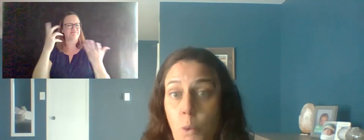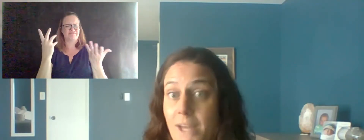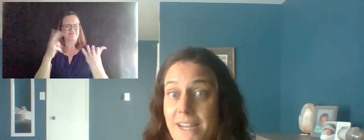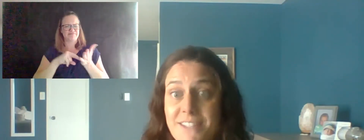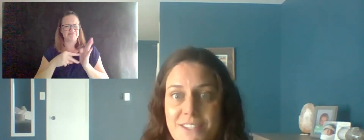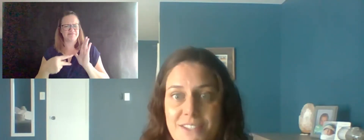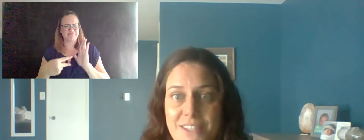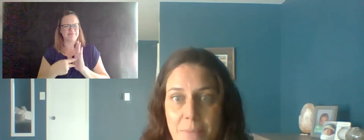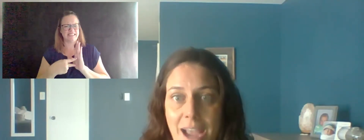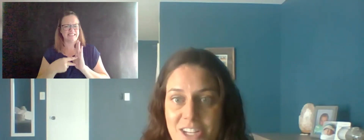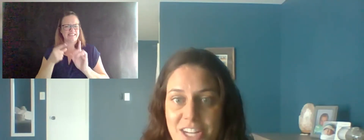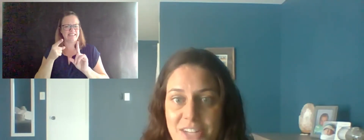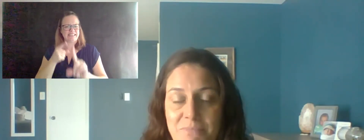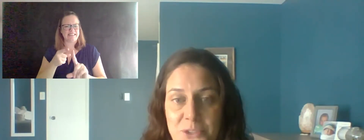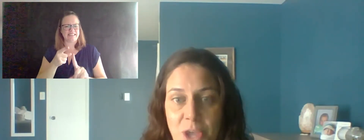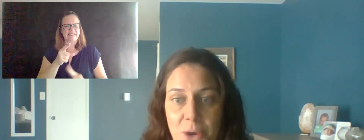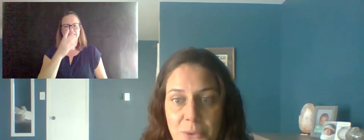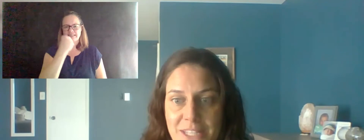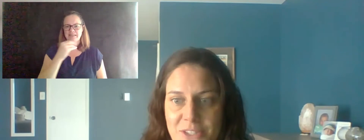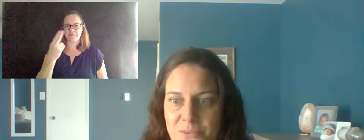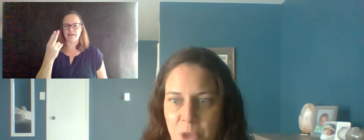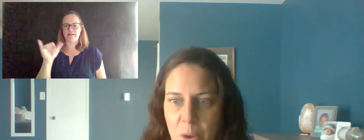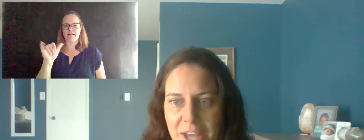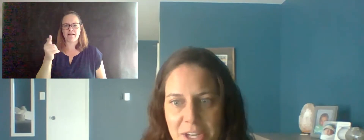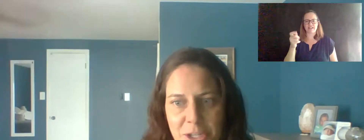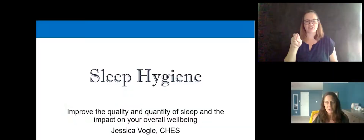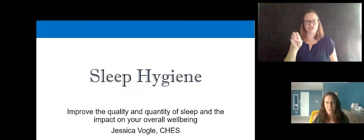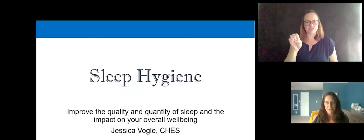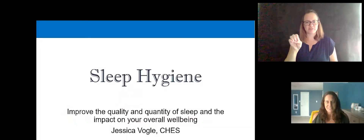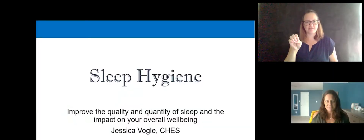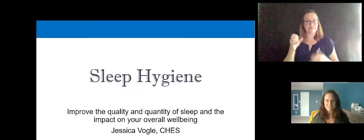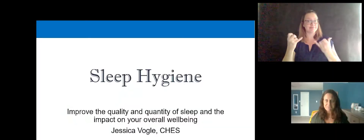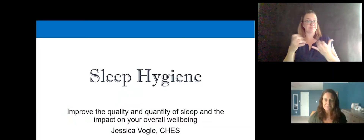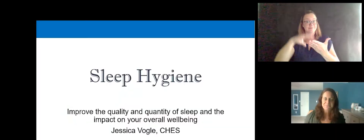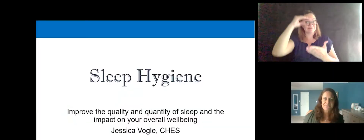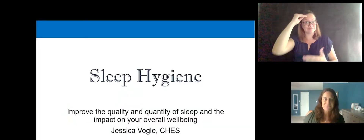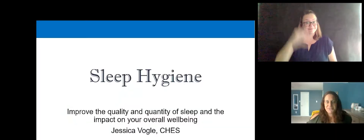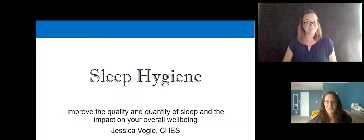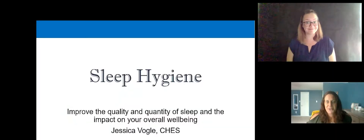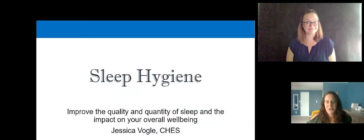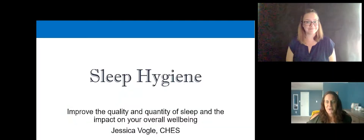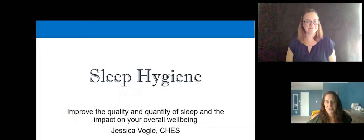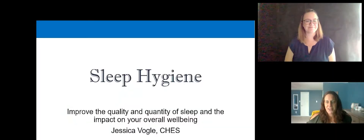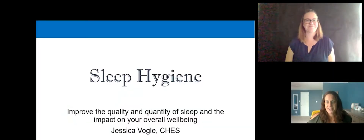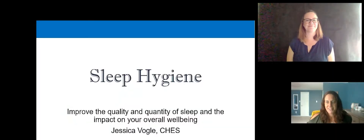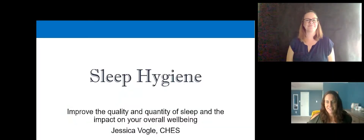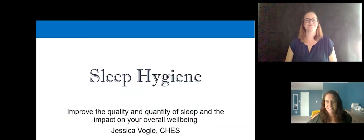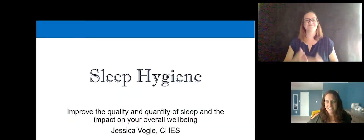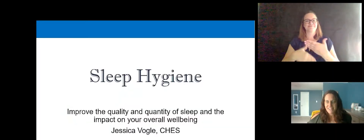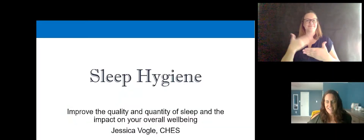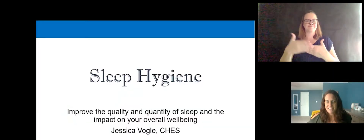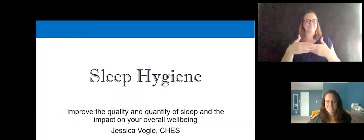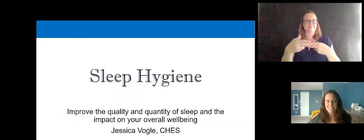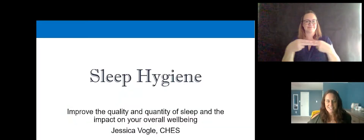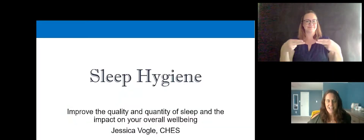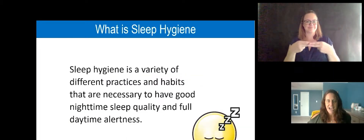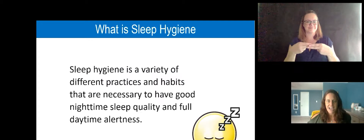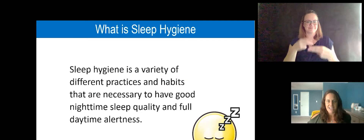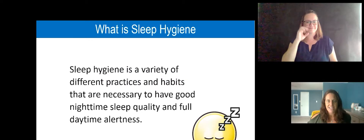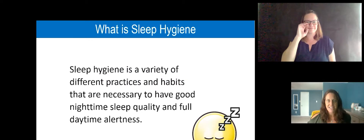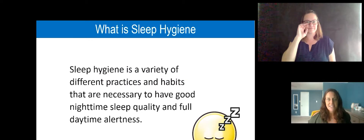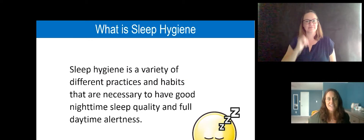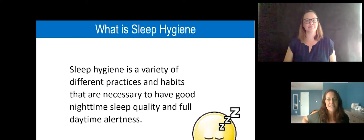what is sleep hygiene. So let's go ahead and learn about it. Go to the next